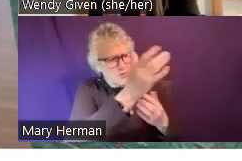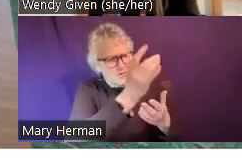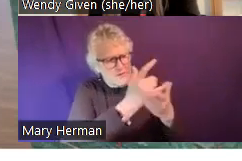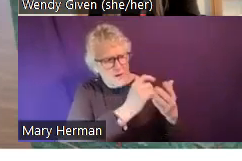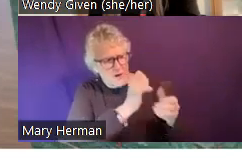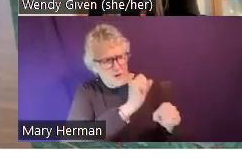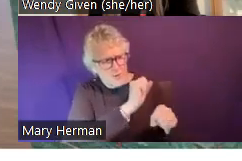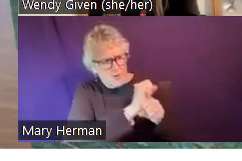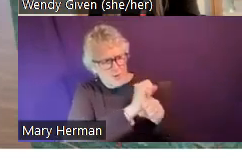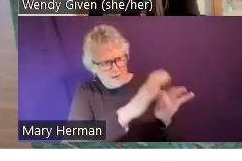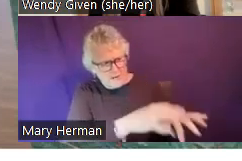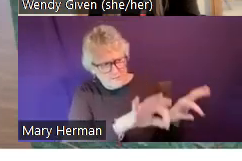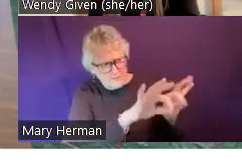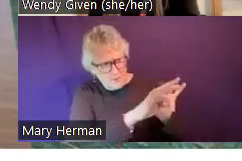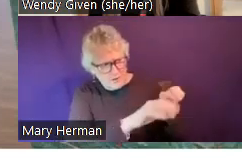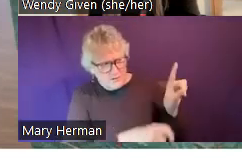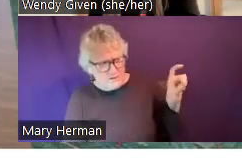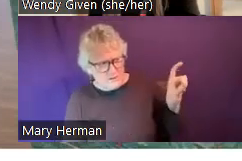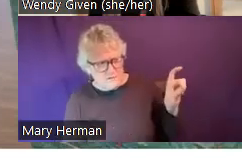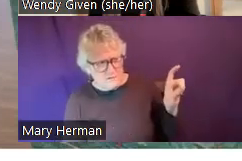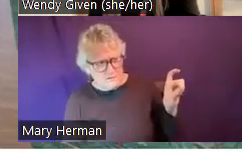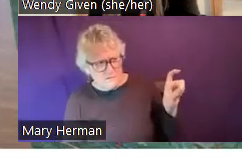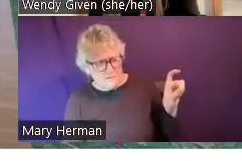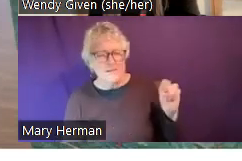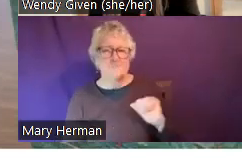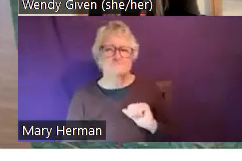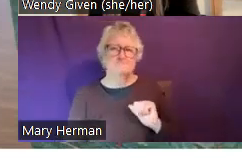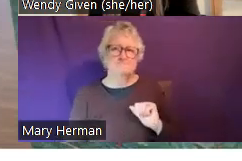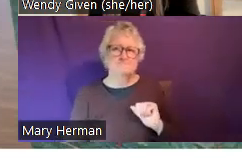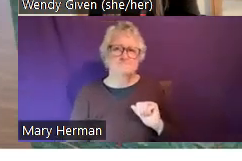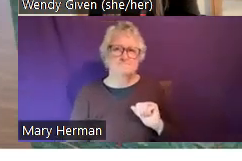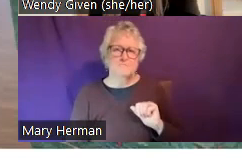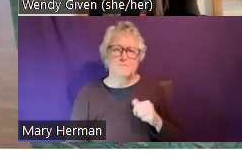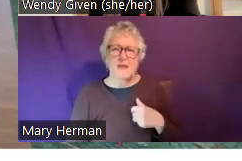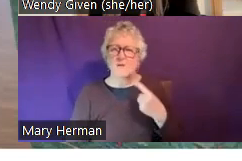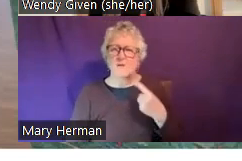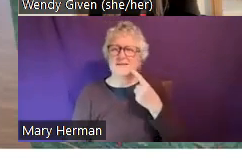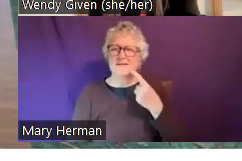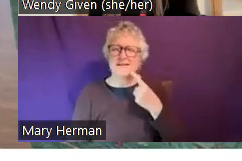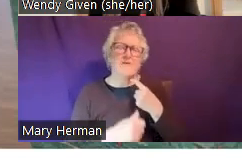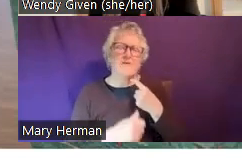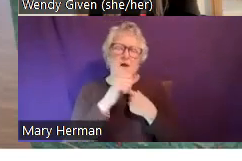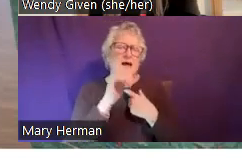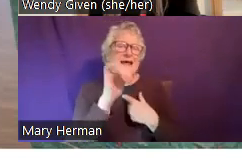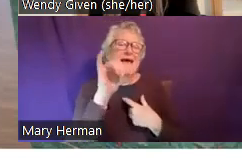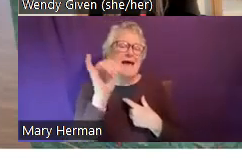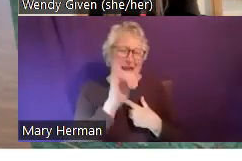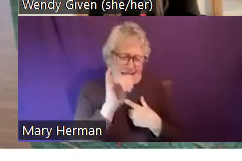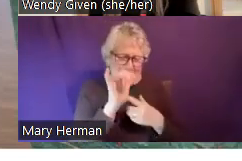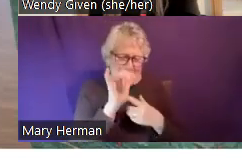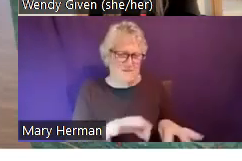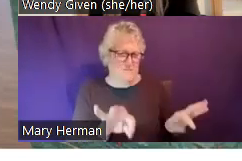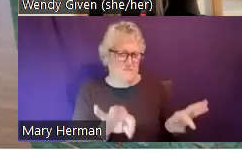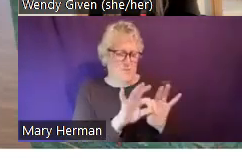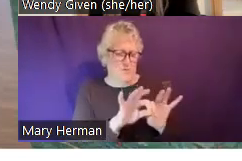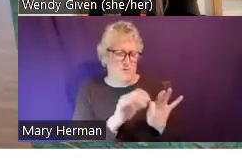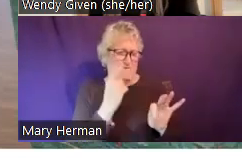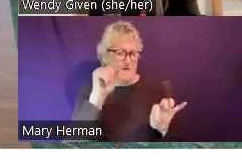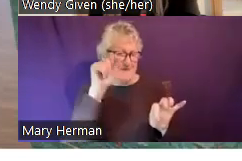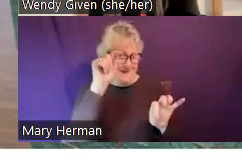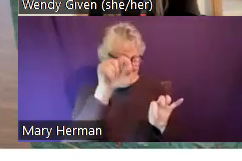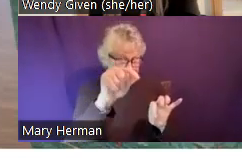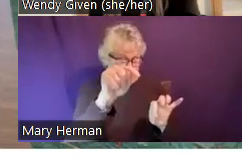I would say they're not as important in this location as they are for the glass